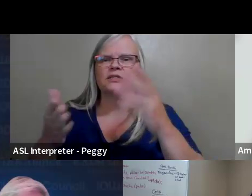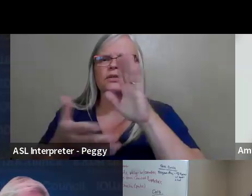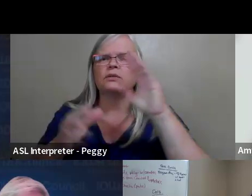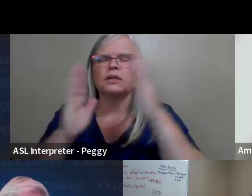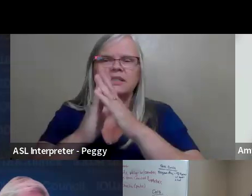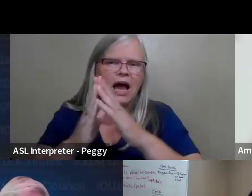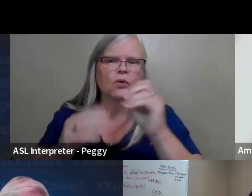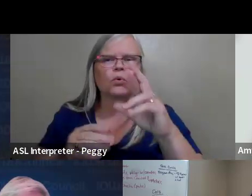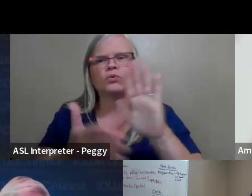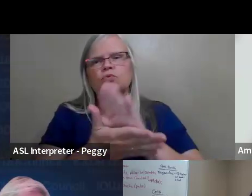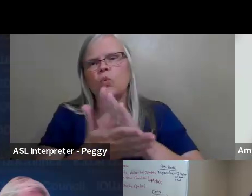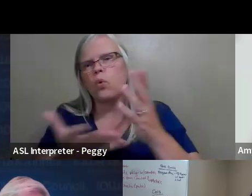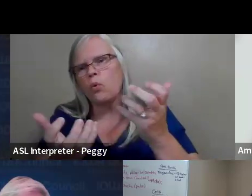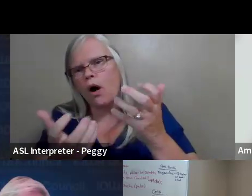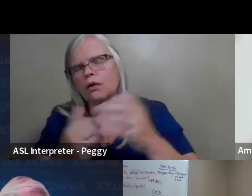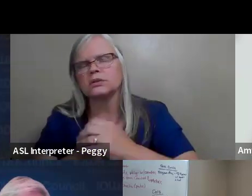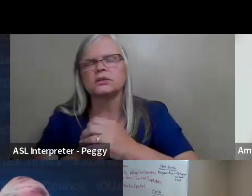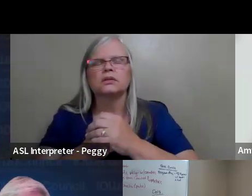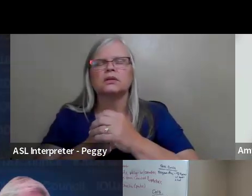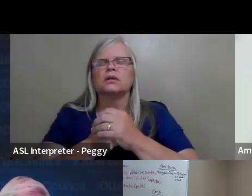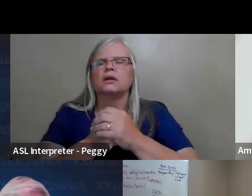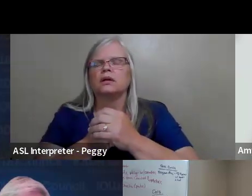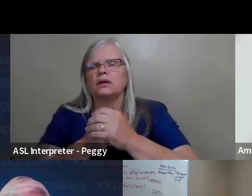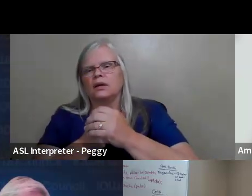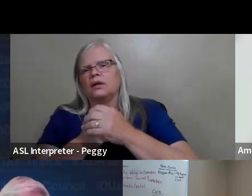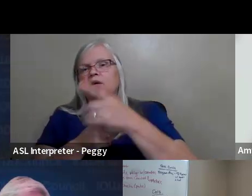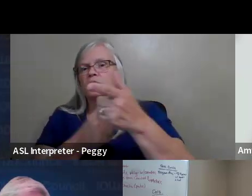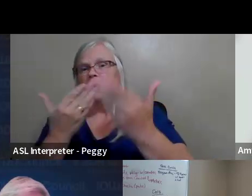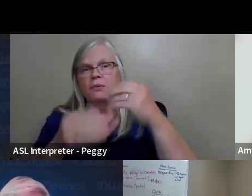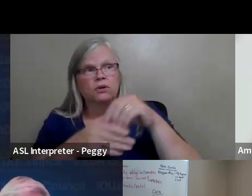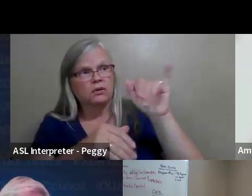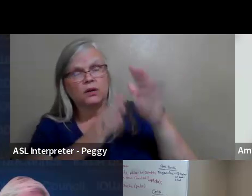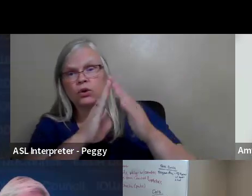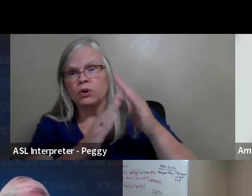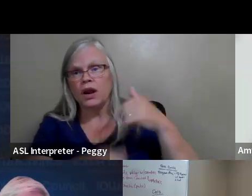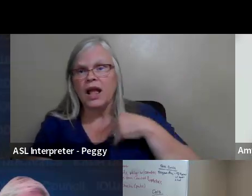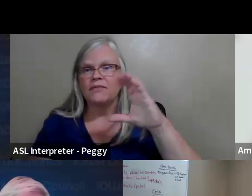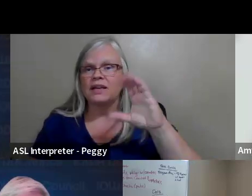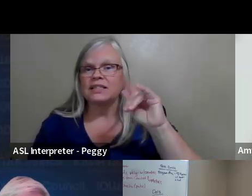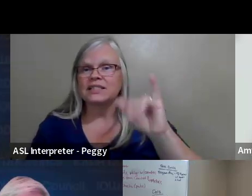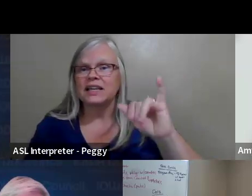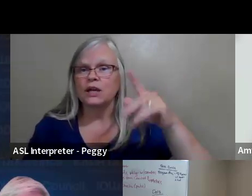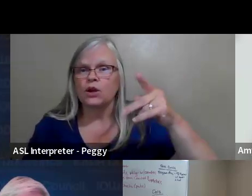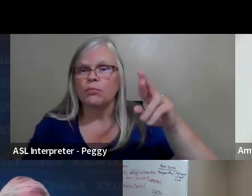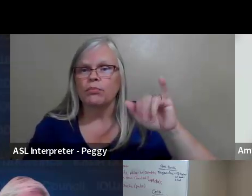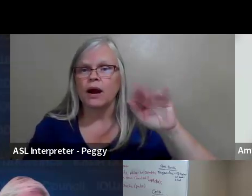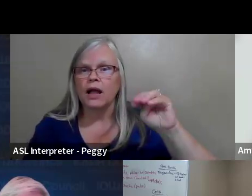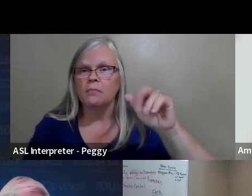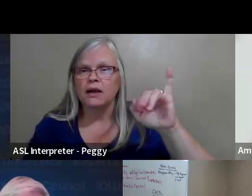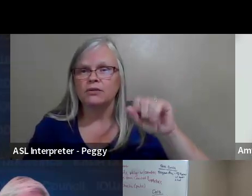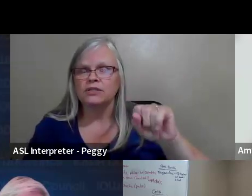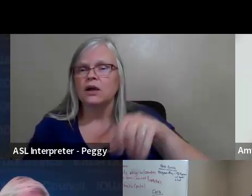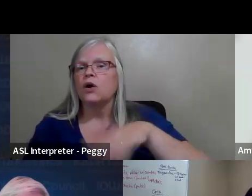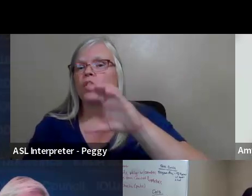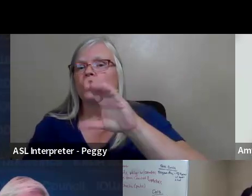November 4th is the regular date. You might be in a community where they have either city primaries or city runoffs, which would